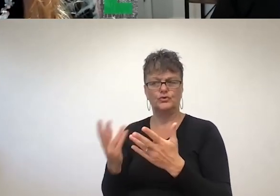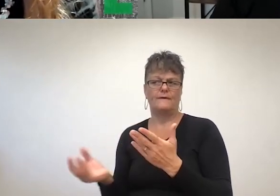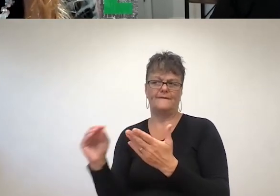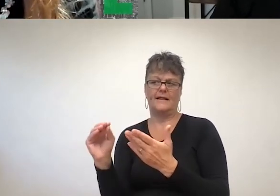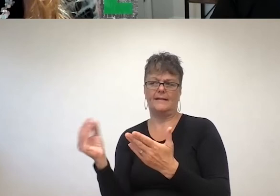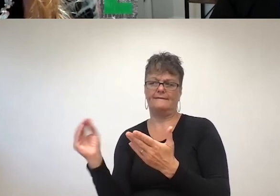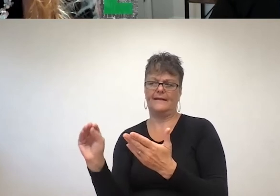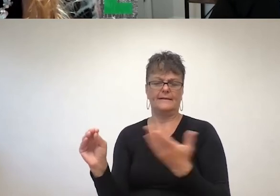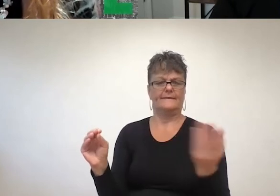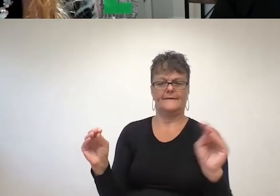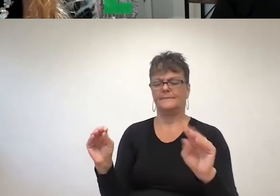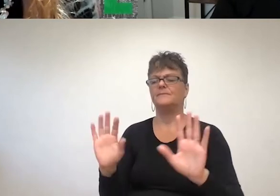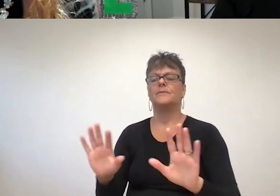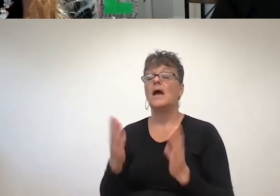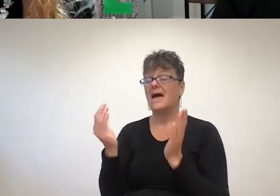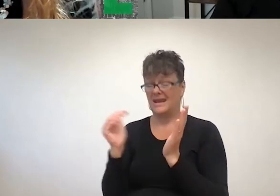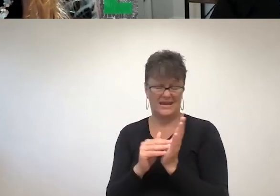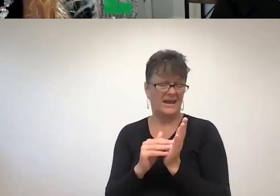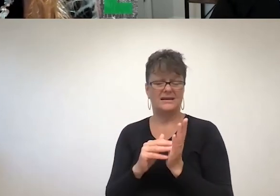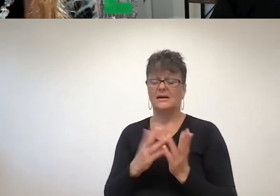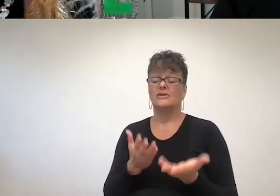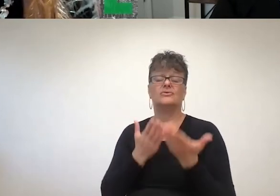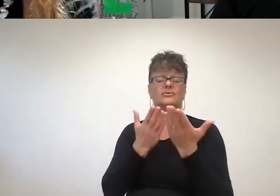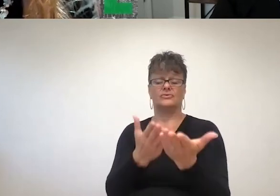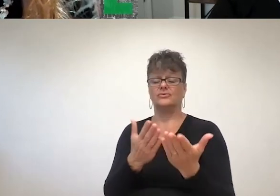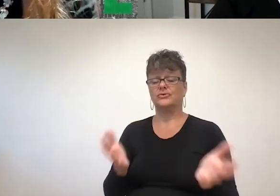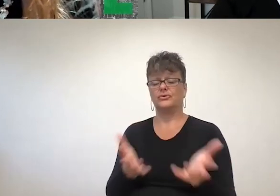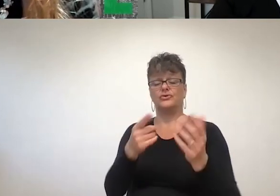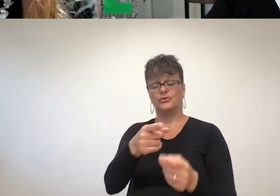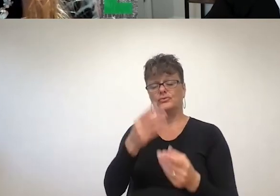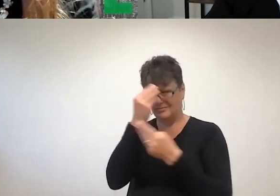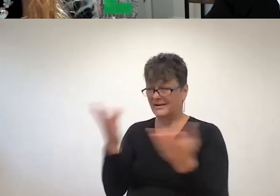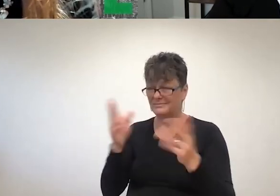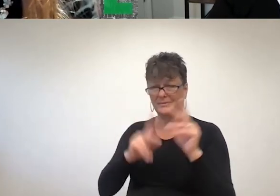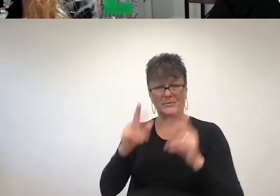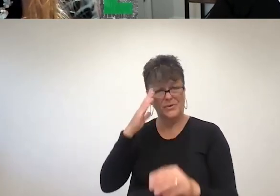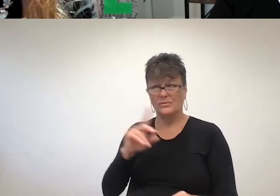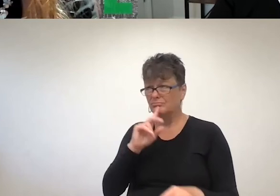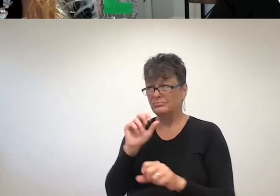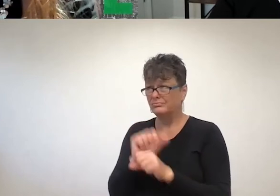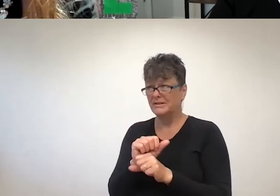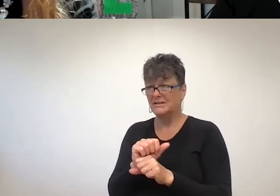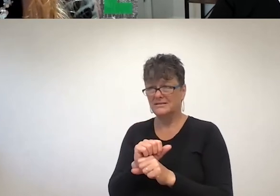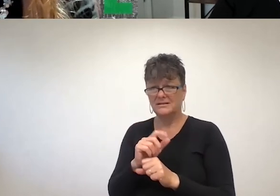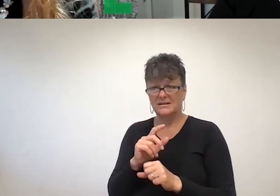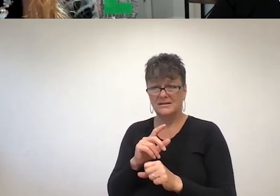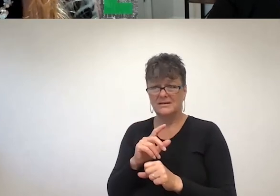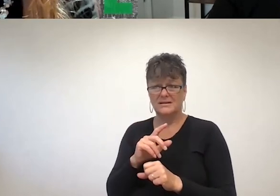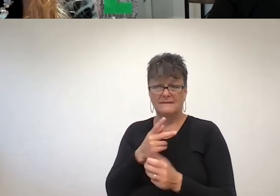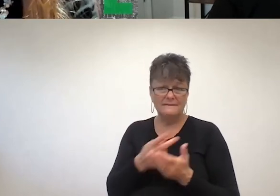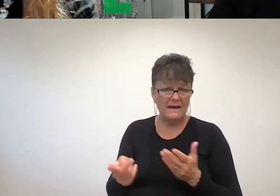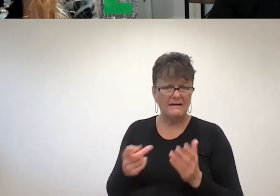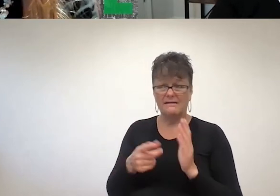importance of normalizing academic supports in terms of encouraging folks to go to seek academic support in a way